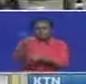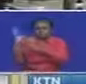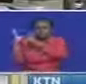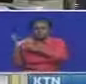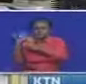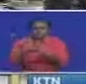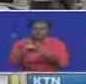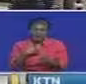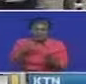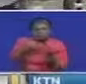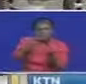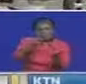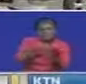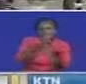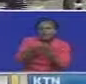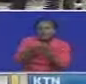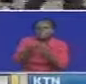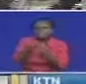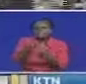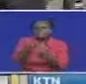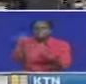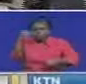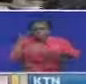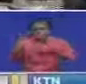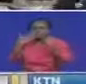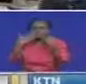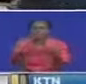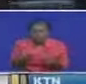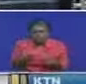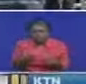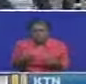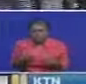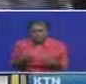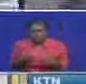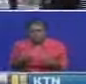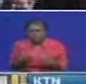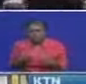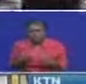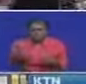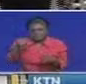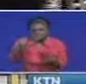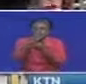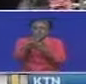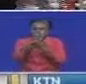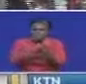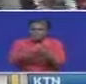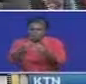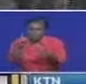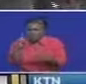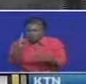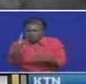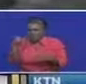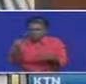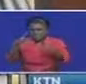burden of paying for monetary scandals like the Anglo Leasing and Golden Bug that are part of the 1.9